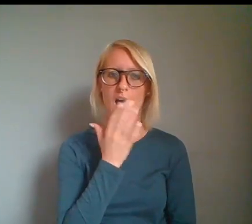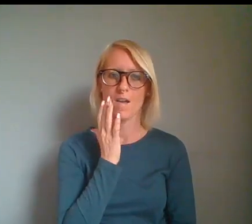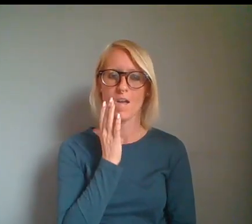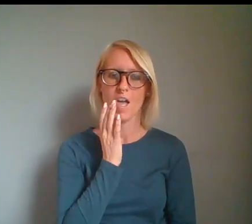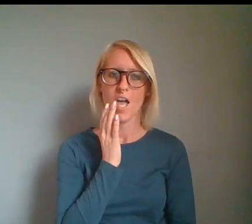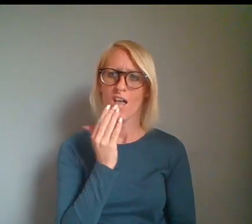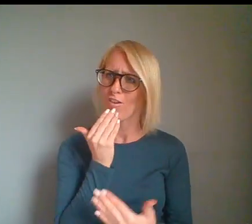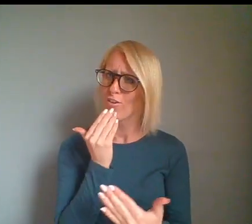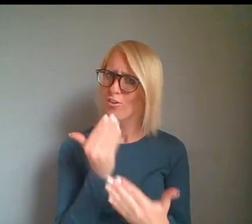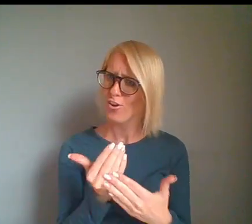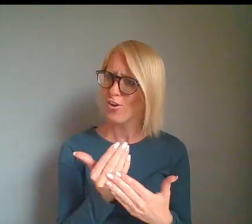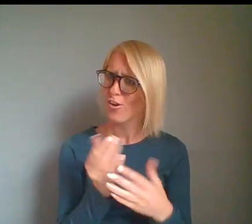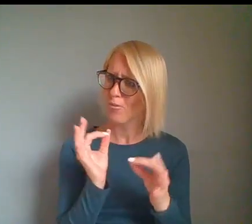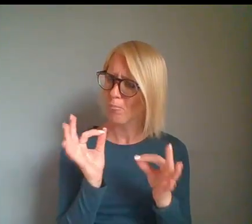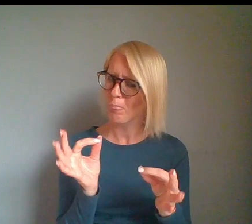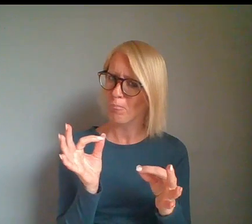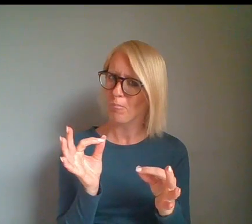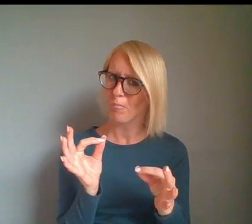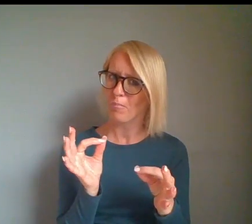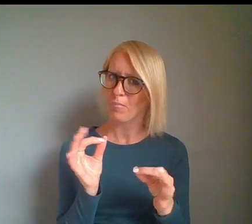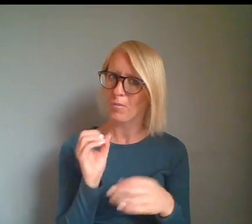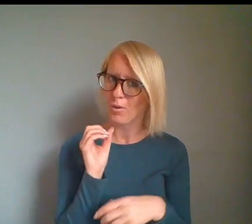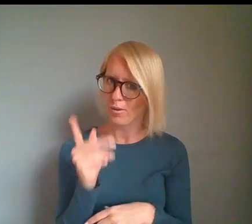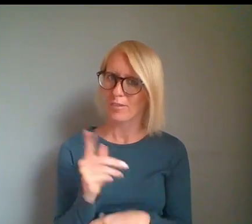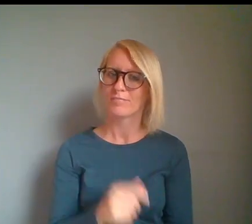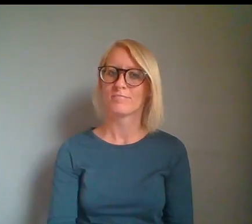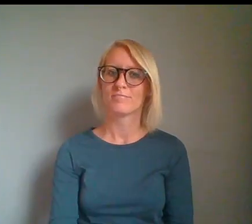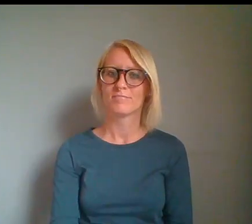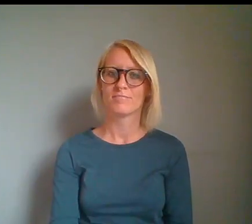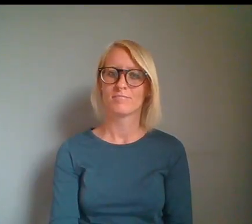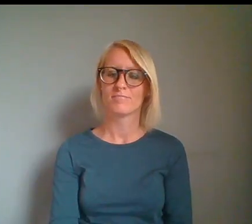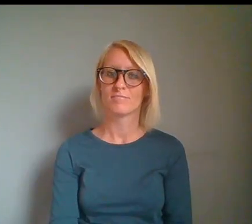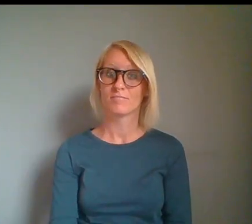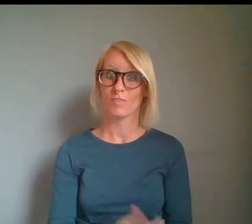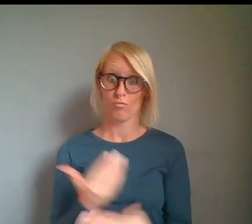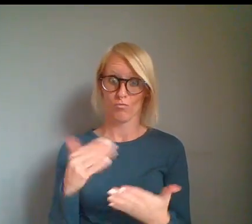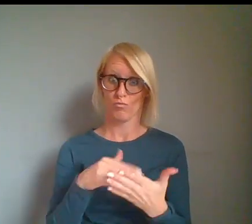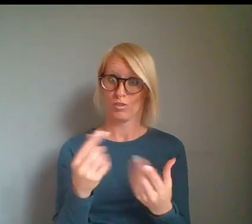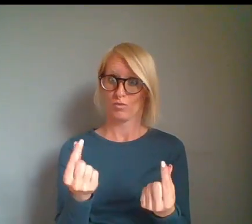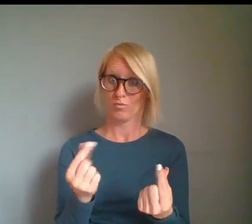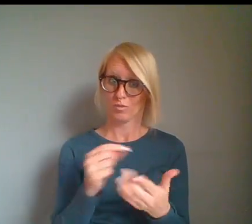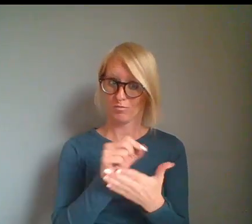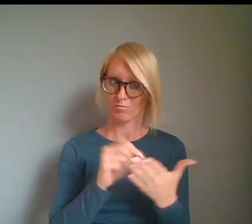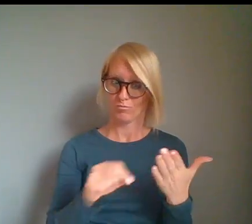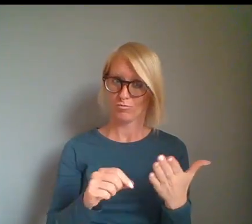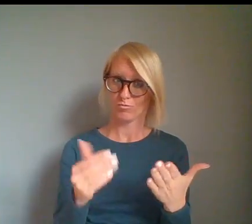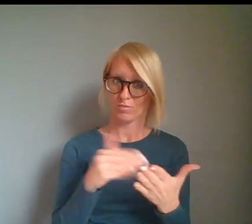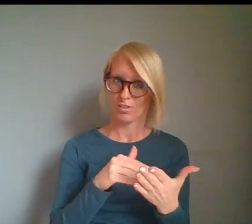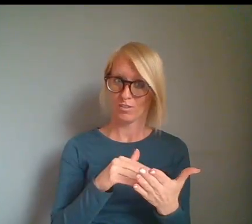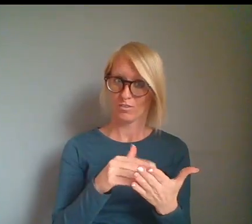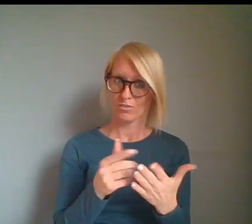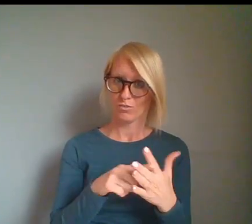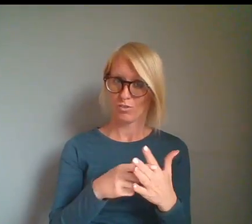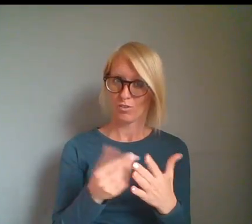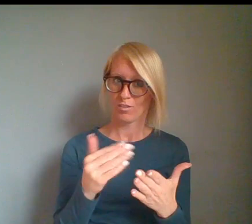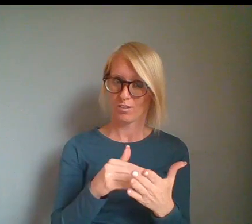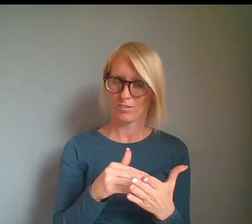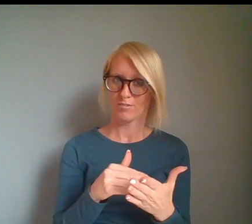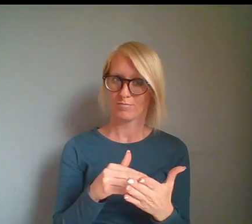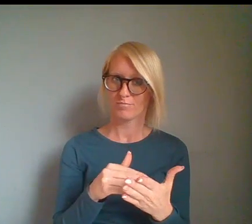Good. Okay, work on it. You redo it? Do it. Smash her